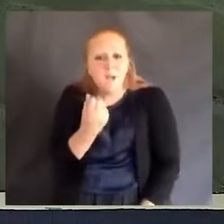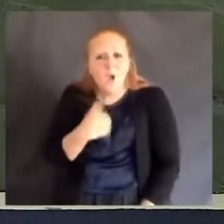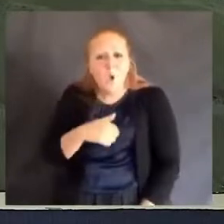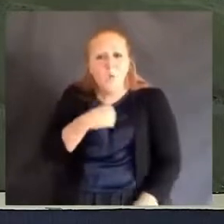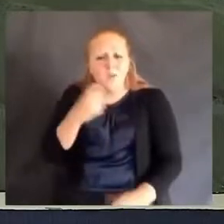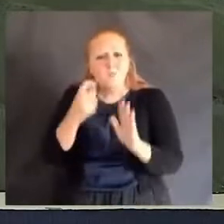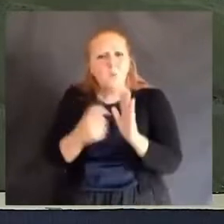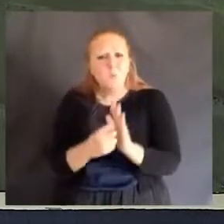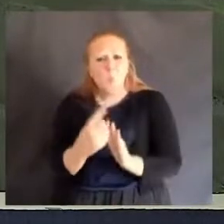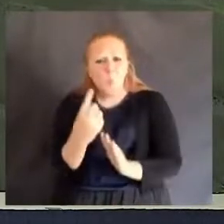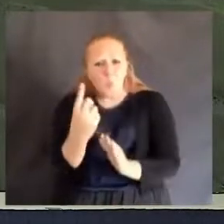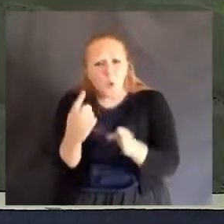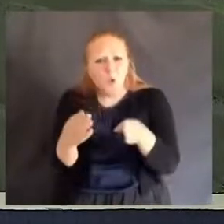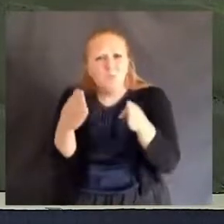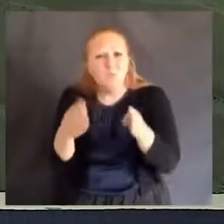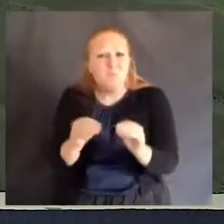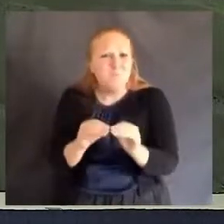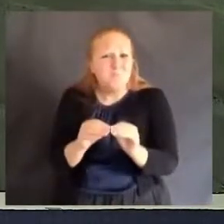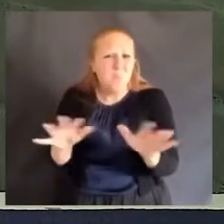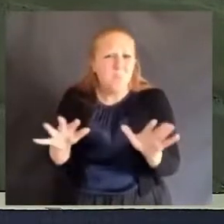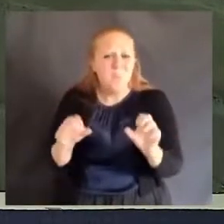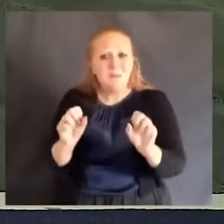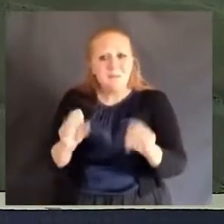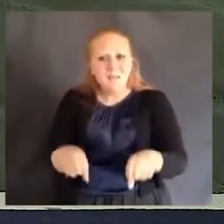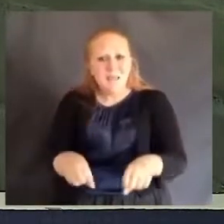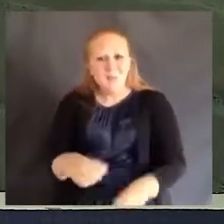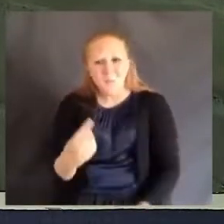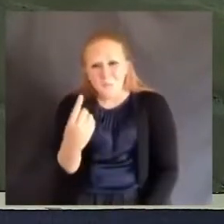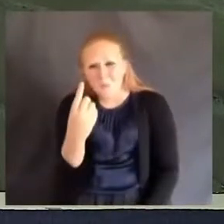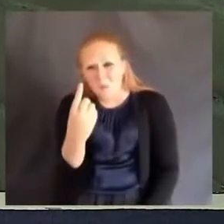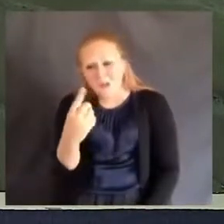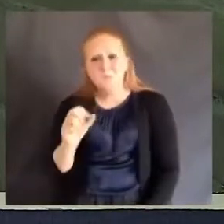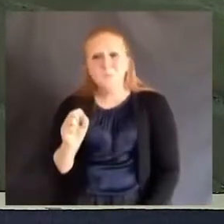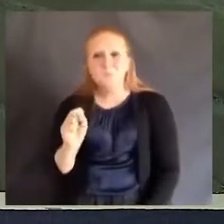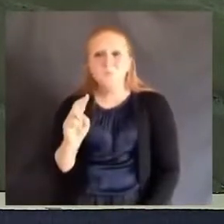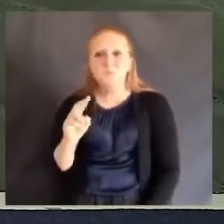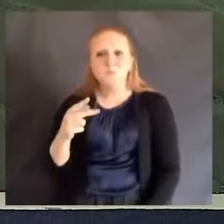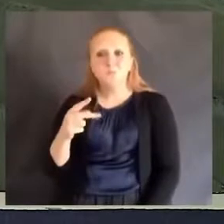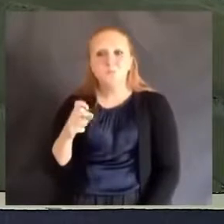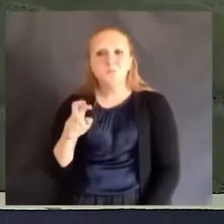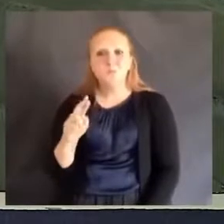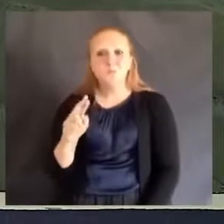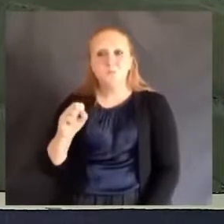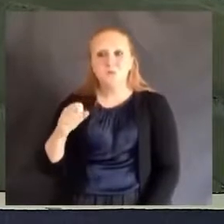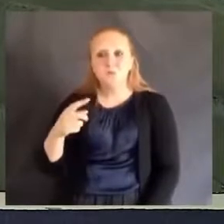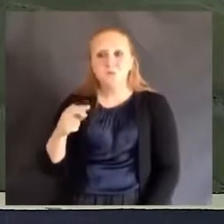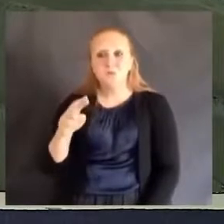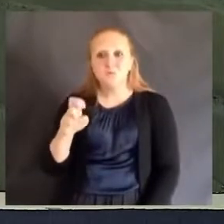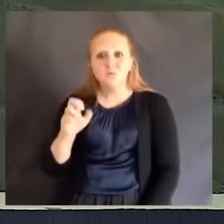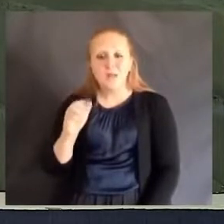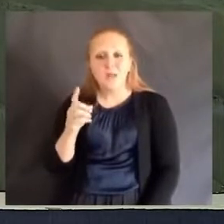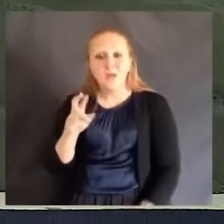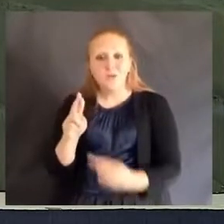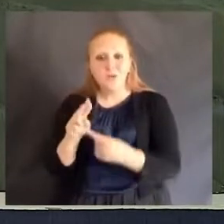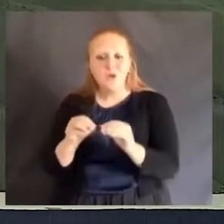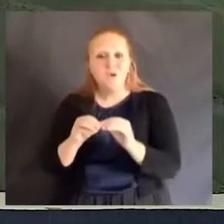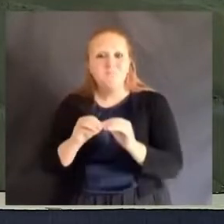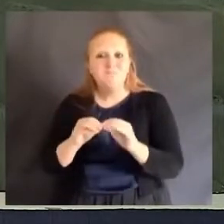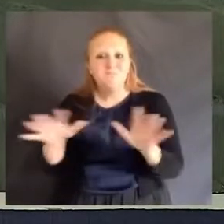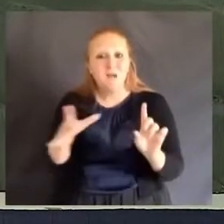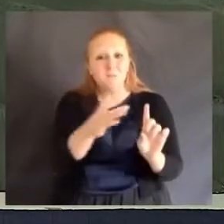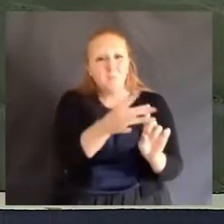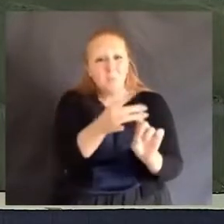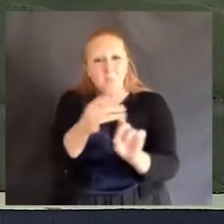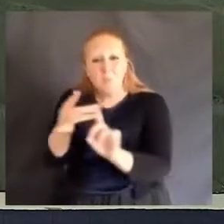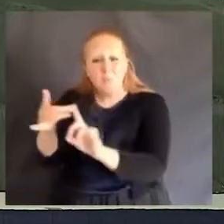super spreader, right? We wrote the book, New Rochelle. One person. Hundreds of people infected.